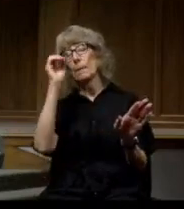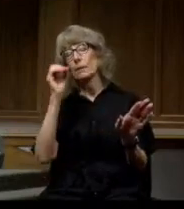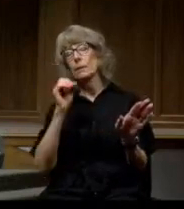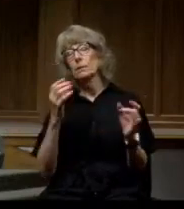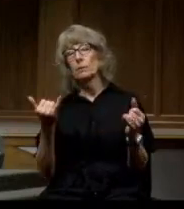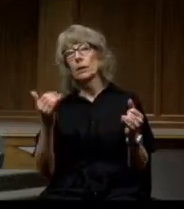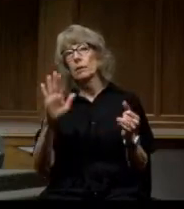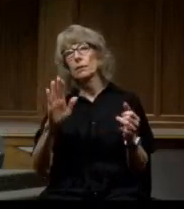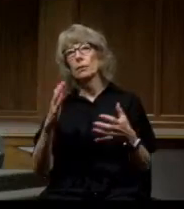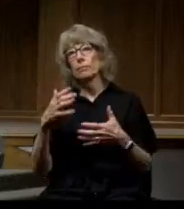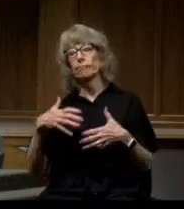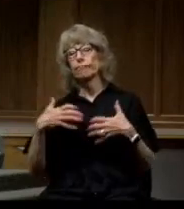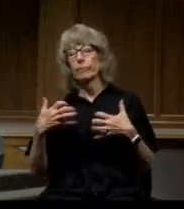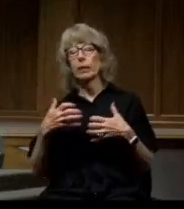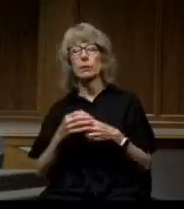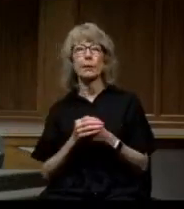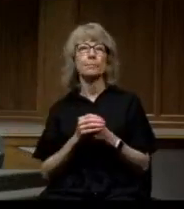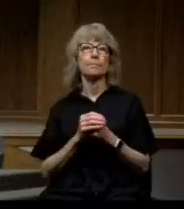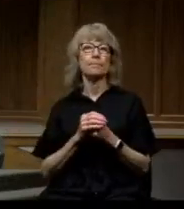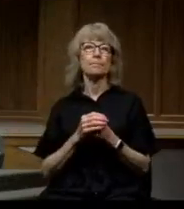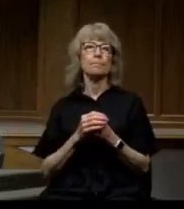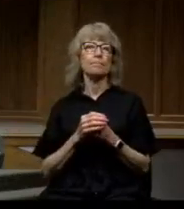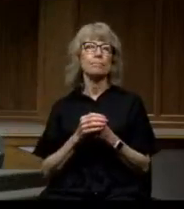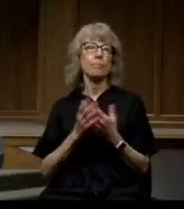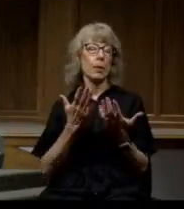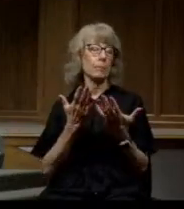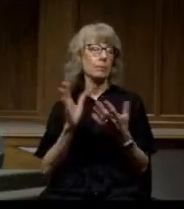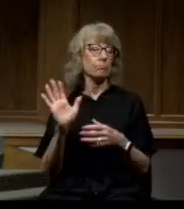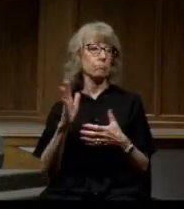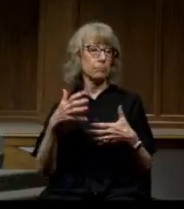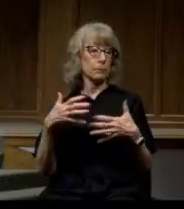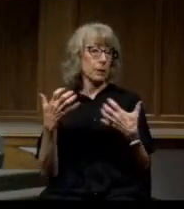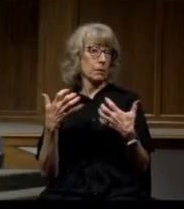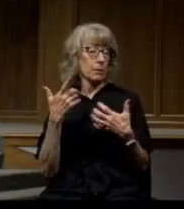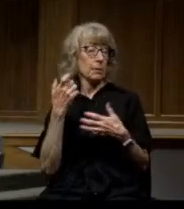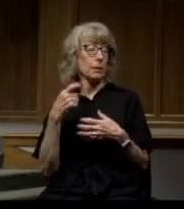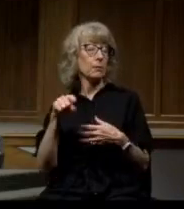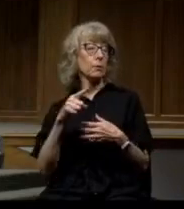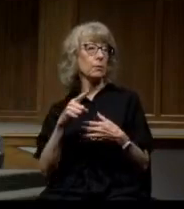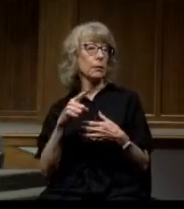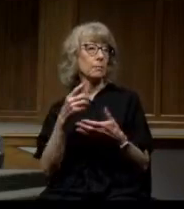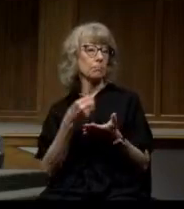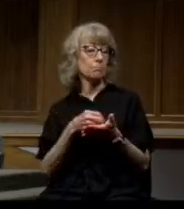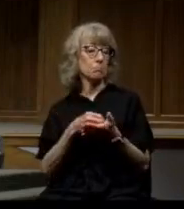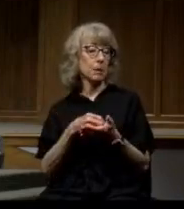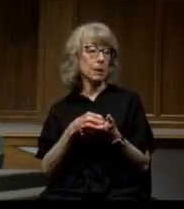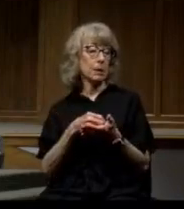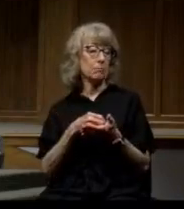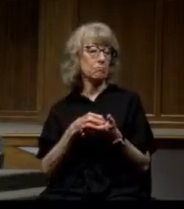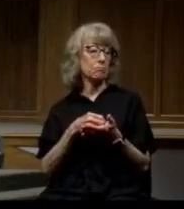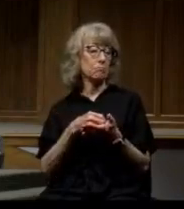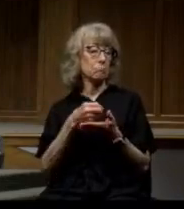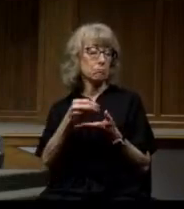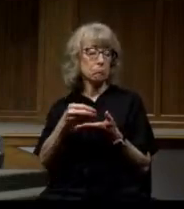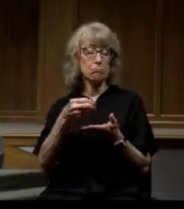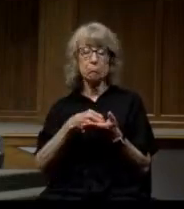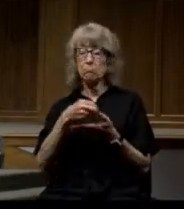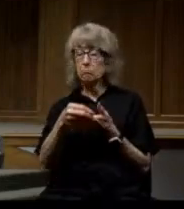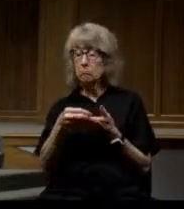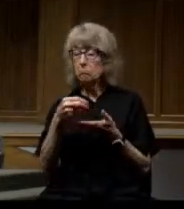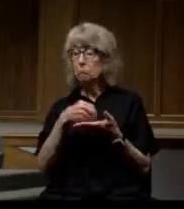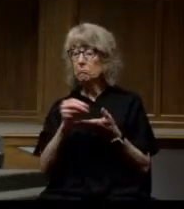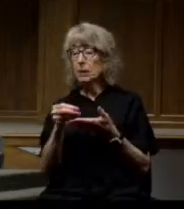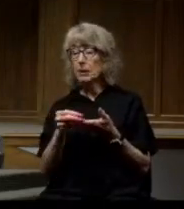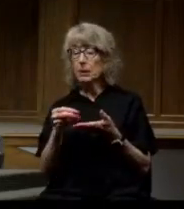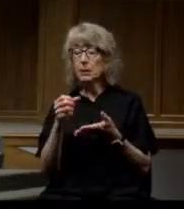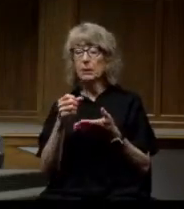angry about it. Or maybe you're angry because you've spent all this money and all these hours trying to be a good mom or trying to be a good dad, only to